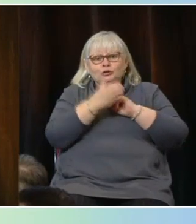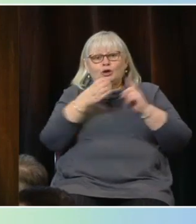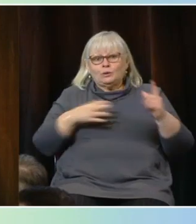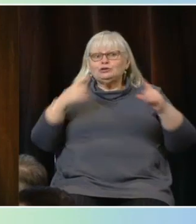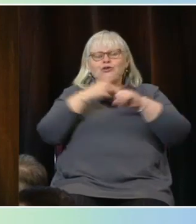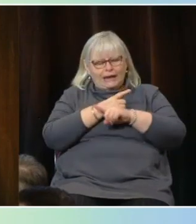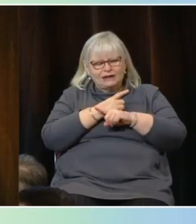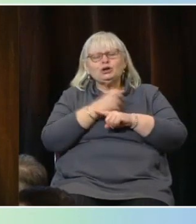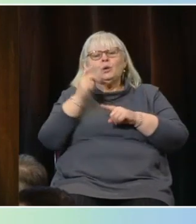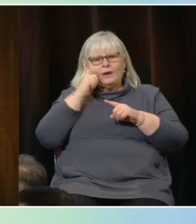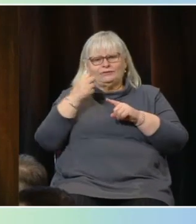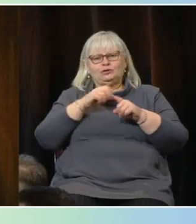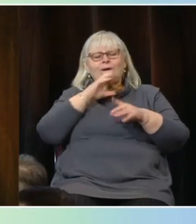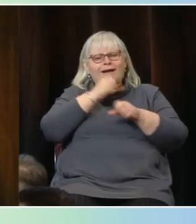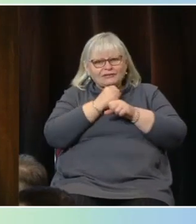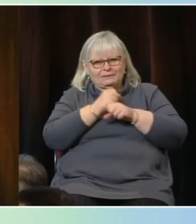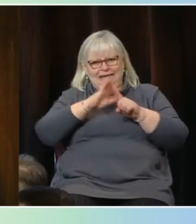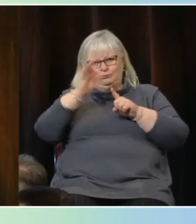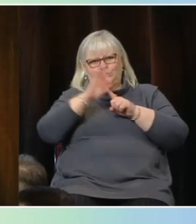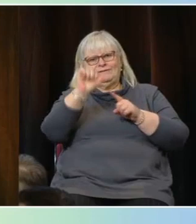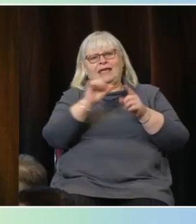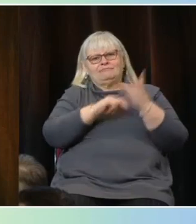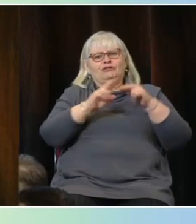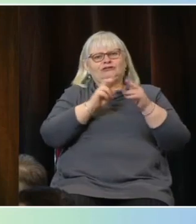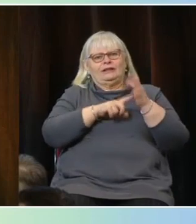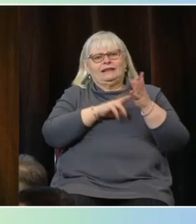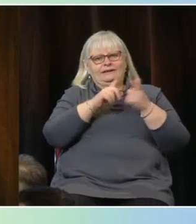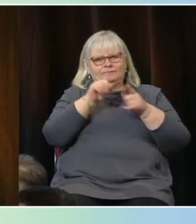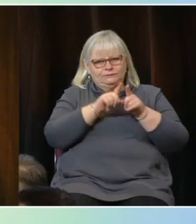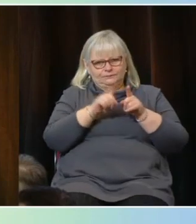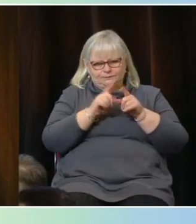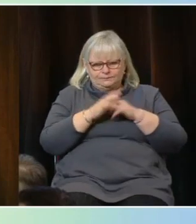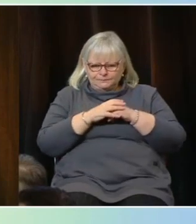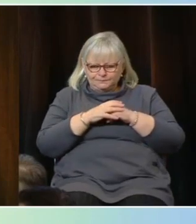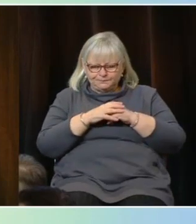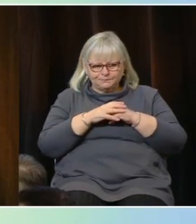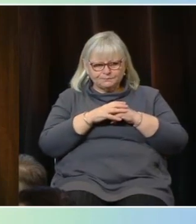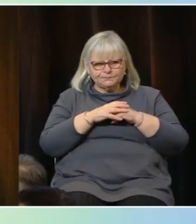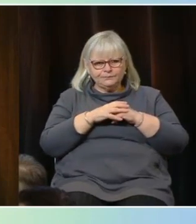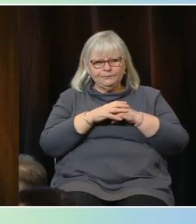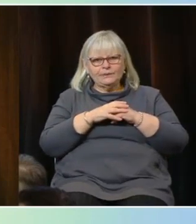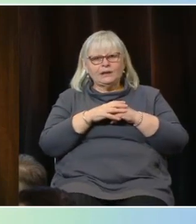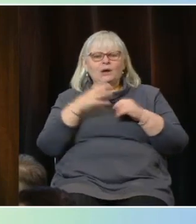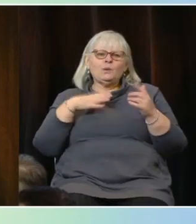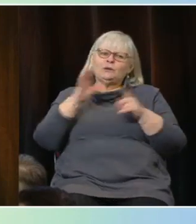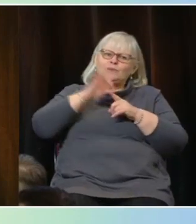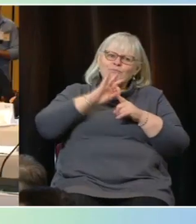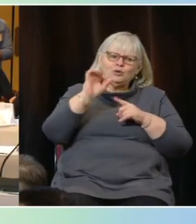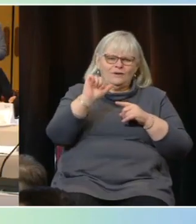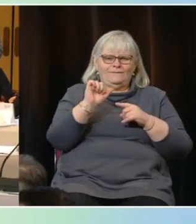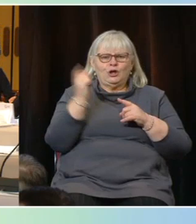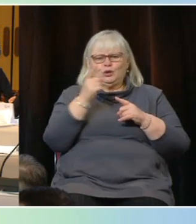evolve other changes will also be needed to make sure we make the best of our talented people in decades to come